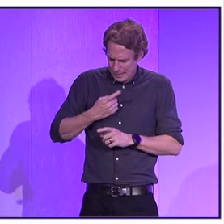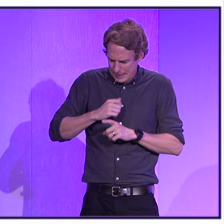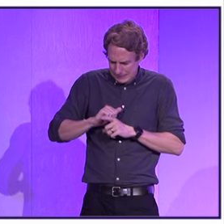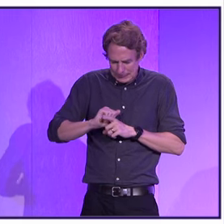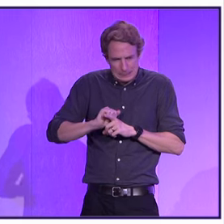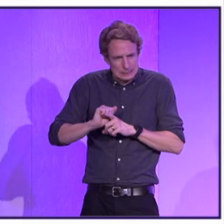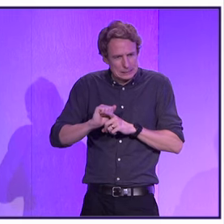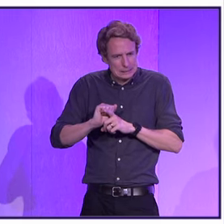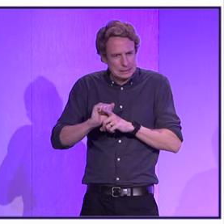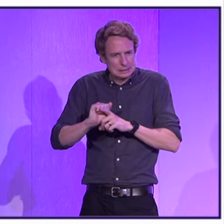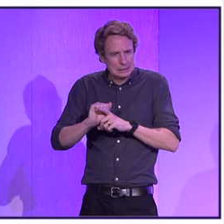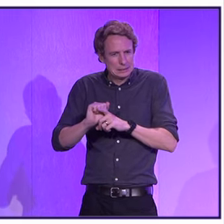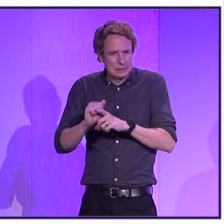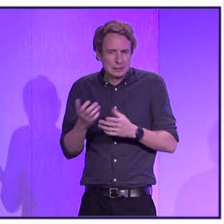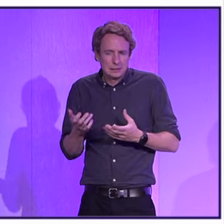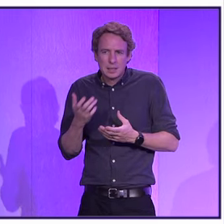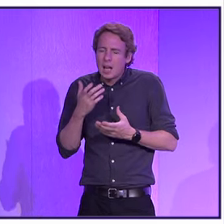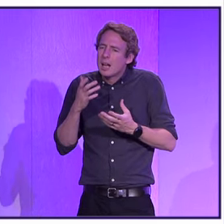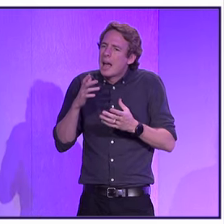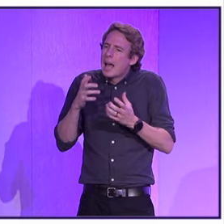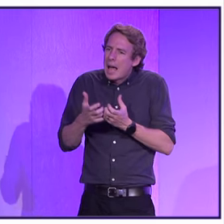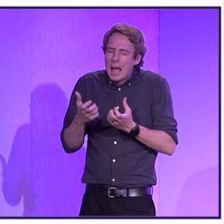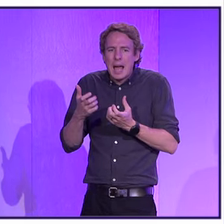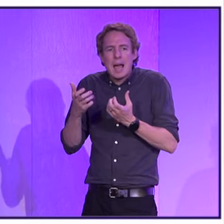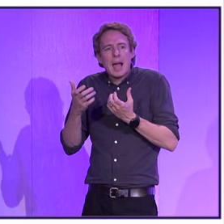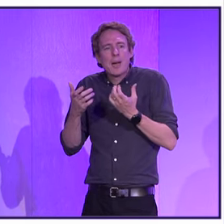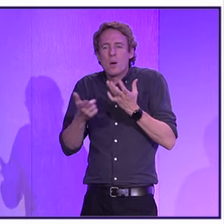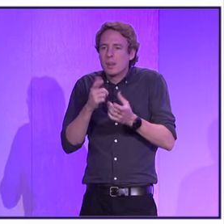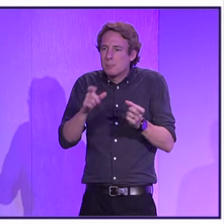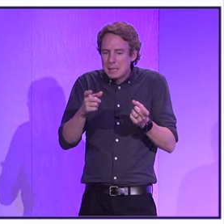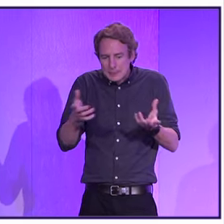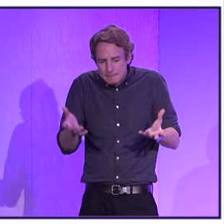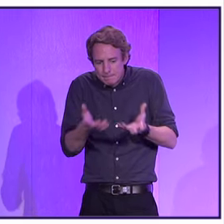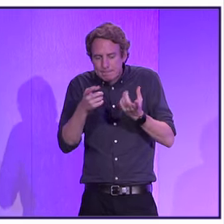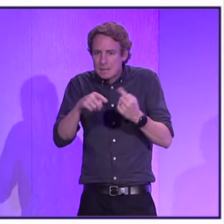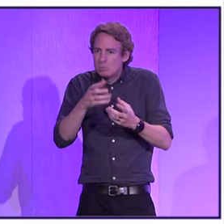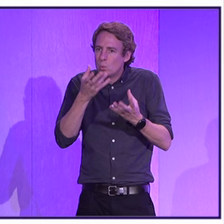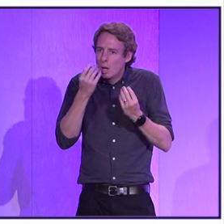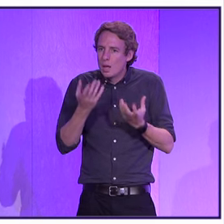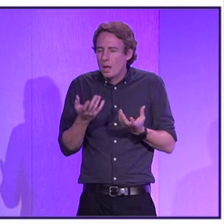encourage or foster more learning in others. You know, it's something that we can all continue to work on.